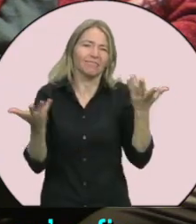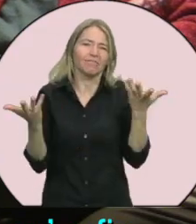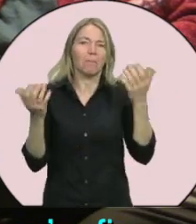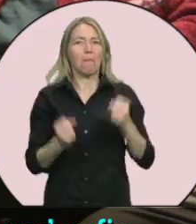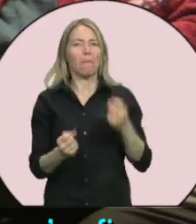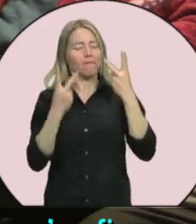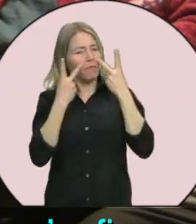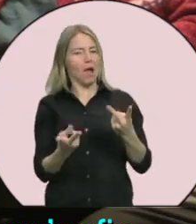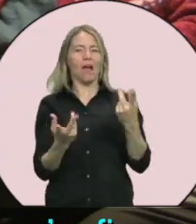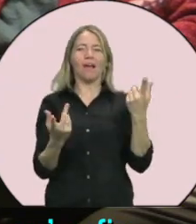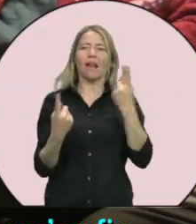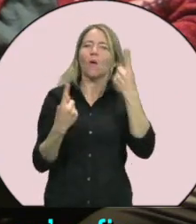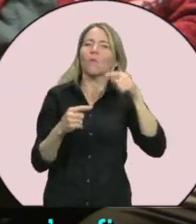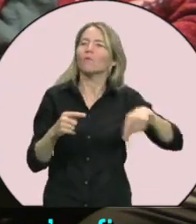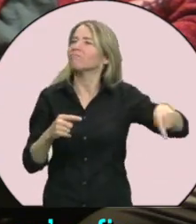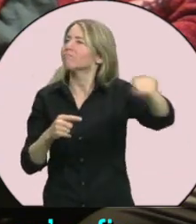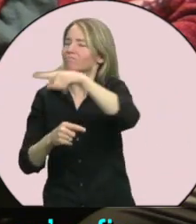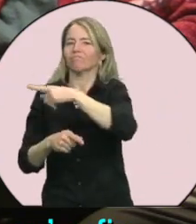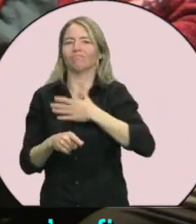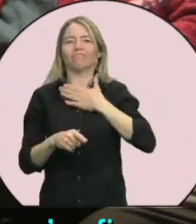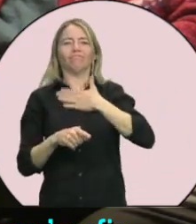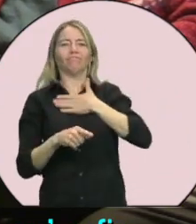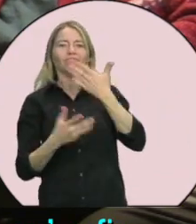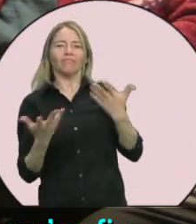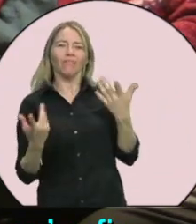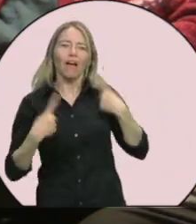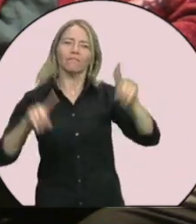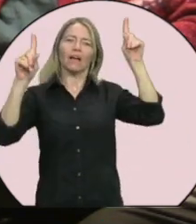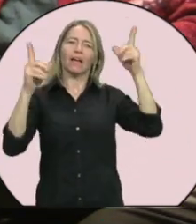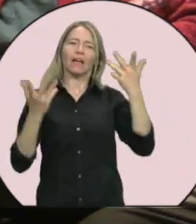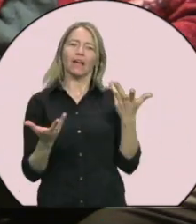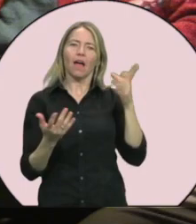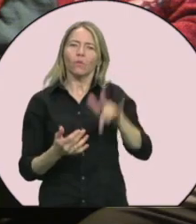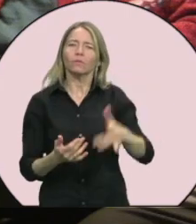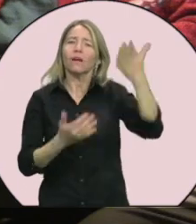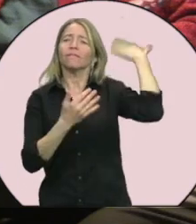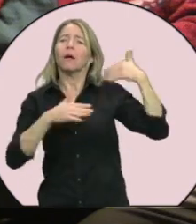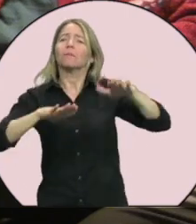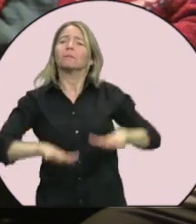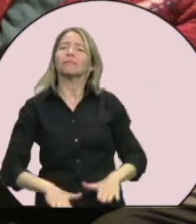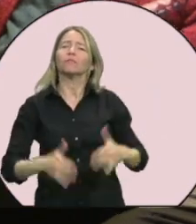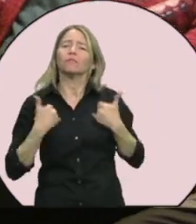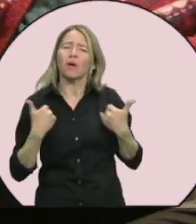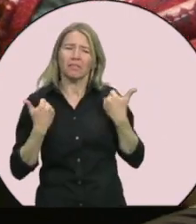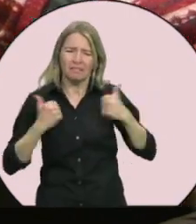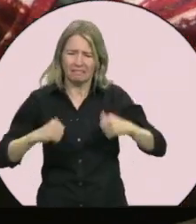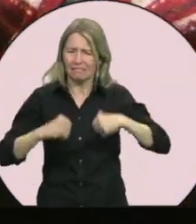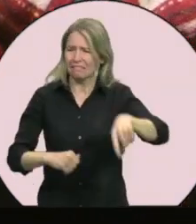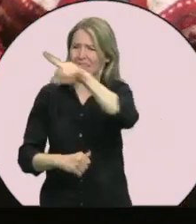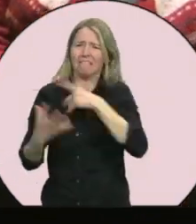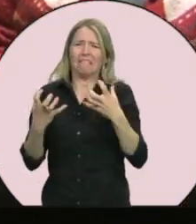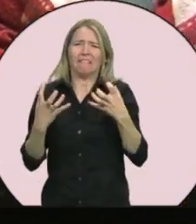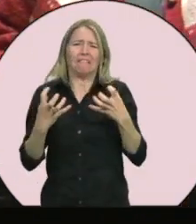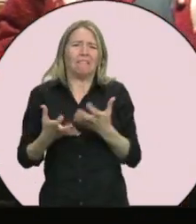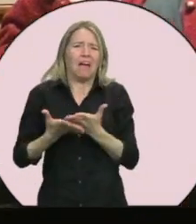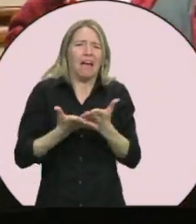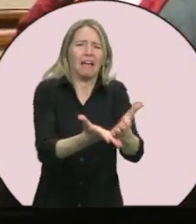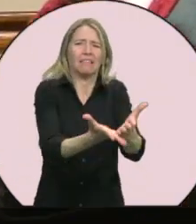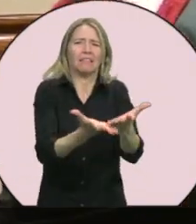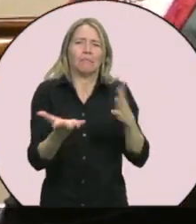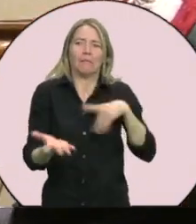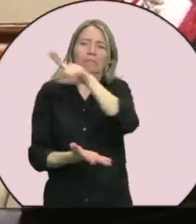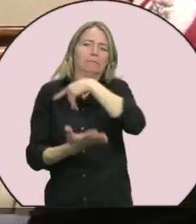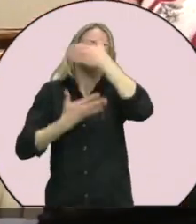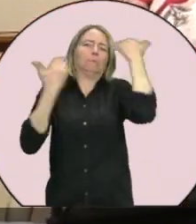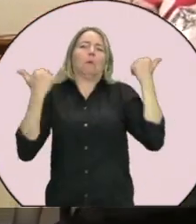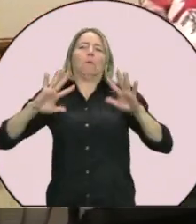now she's grateful that they were finally seeing someone coming finally. Yeah. Because when she was younger and when they were younger, they wanted